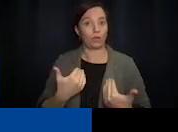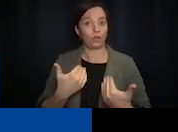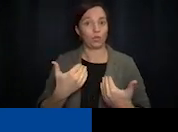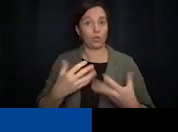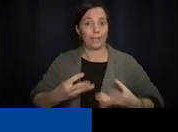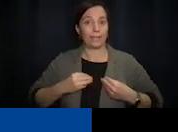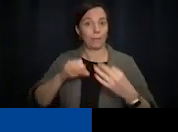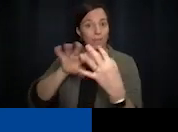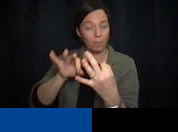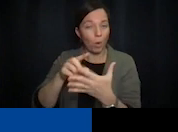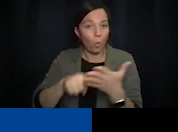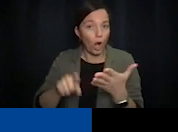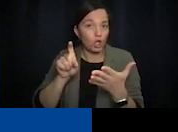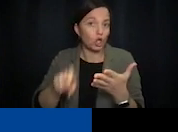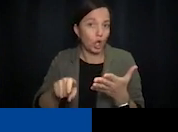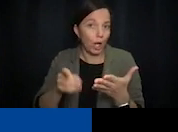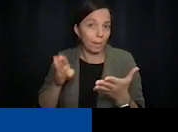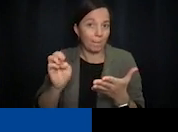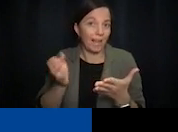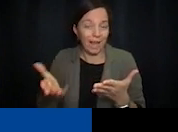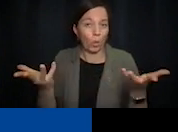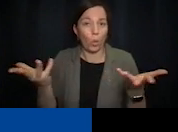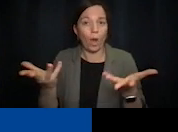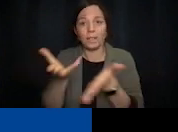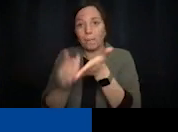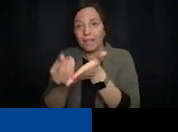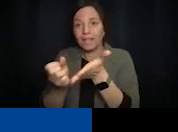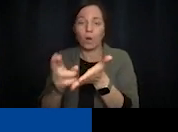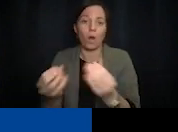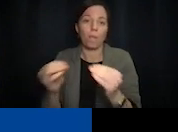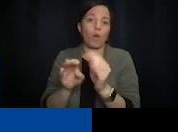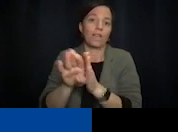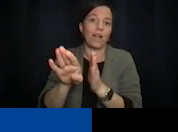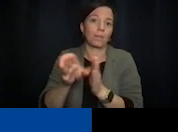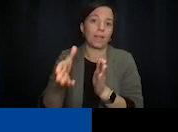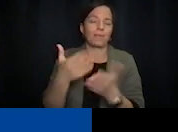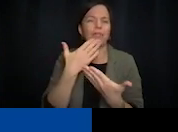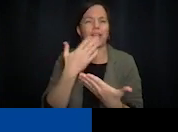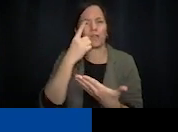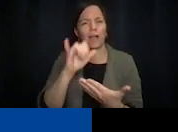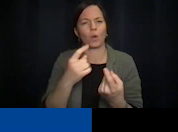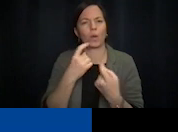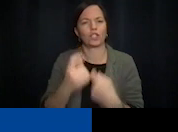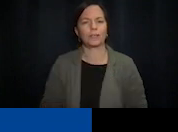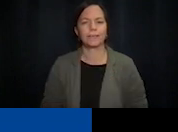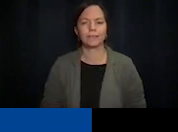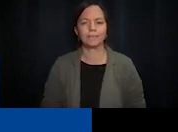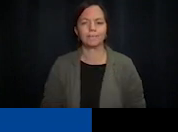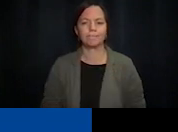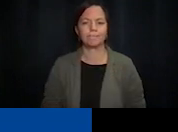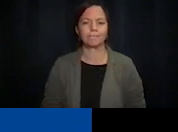what should, you know, what's missing and what can be further developed even. Thank you for those questions.